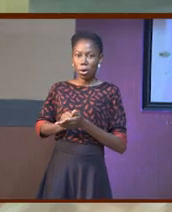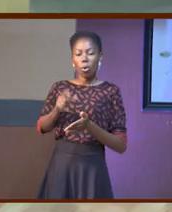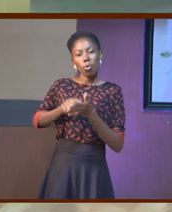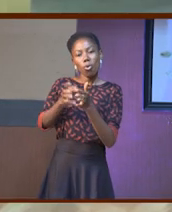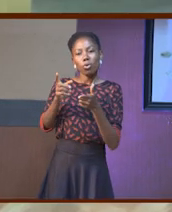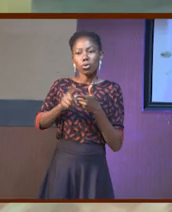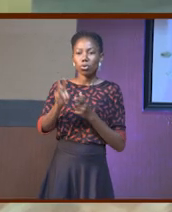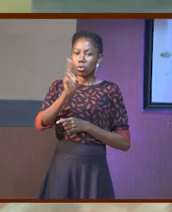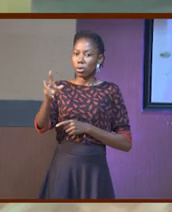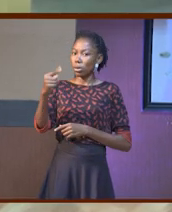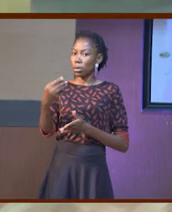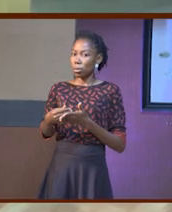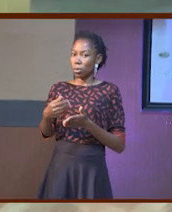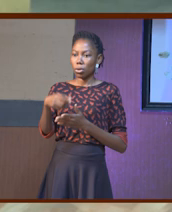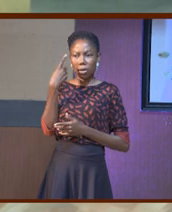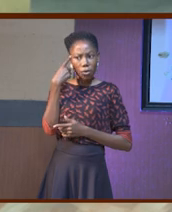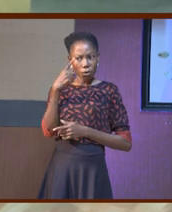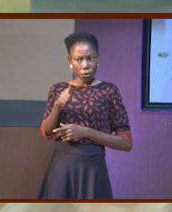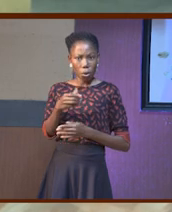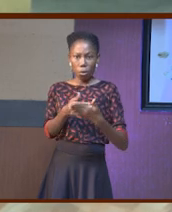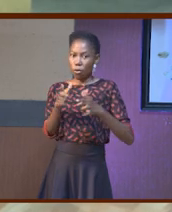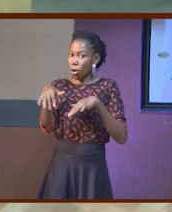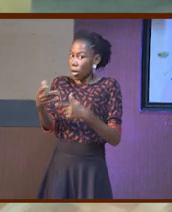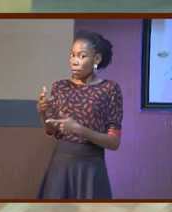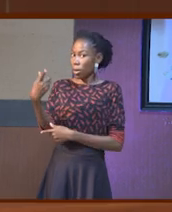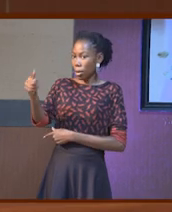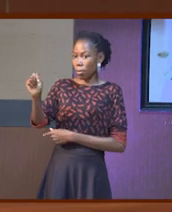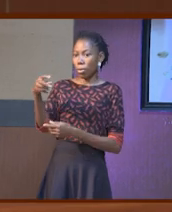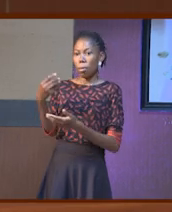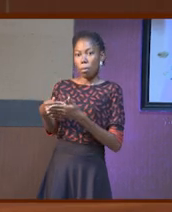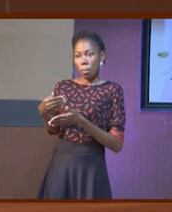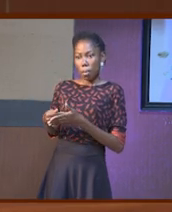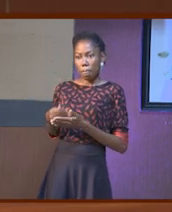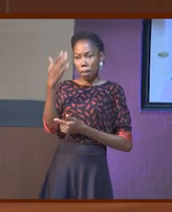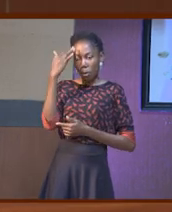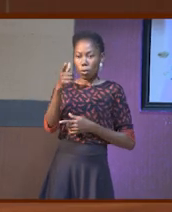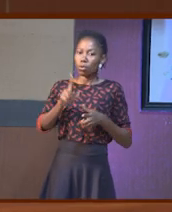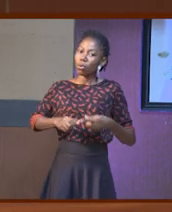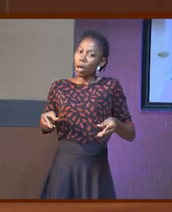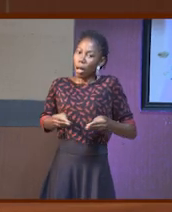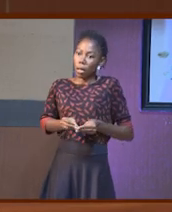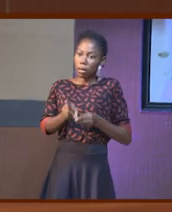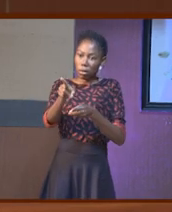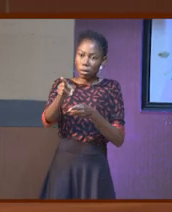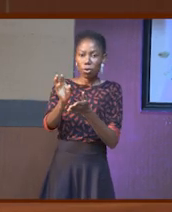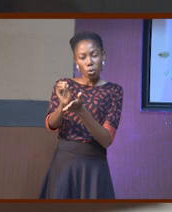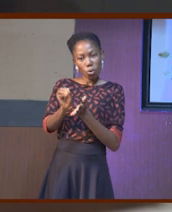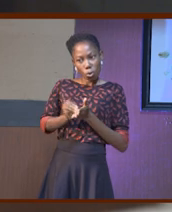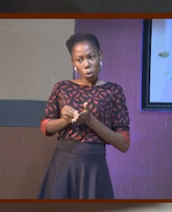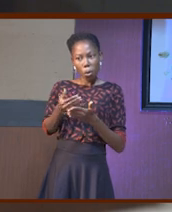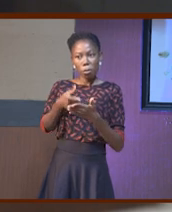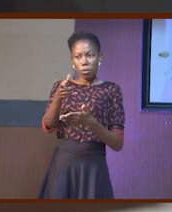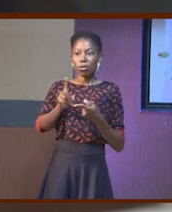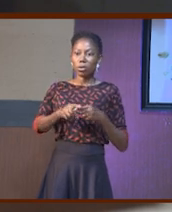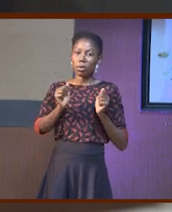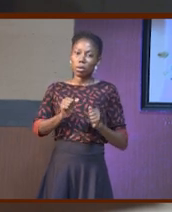to use the money for before giving him the money. I told him I wanted to add to what I had to invest in